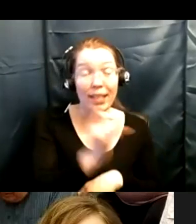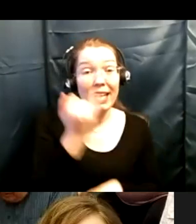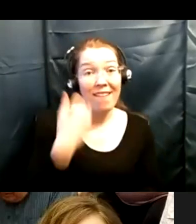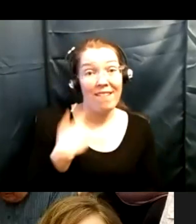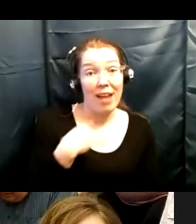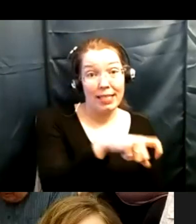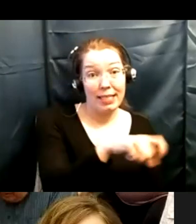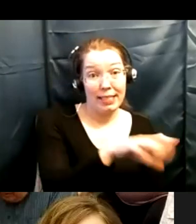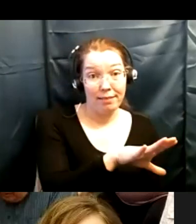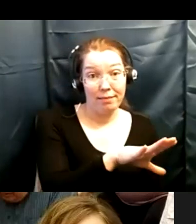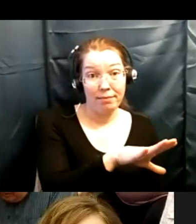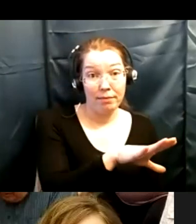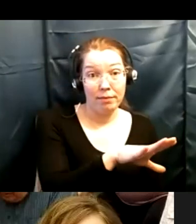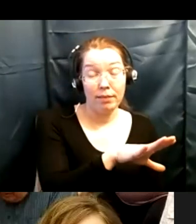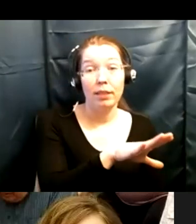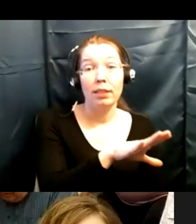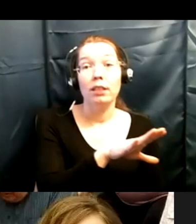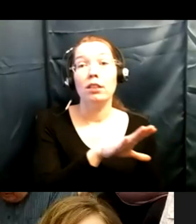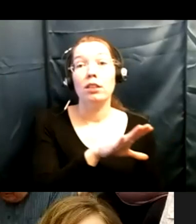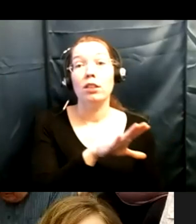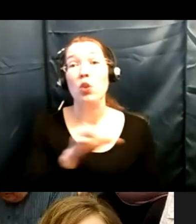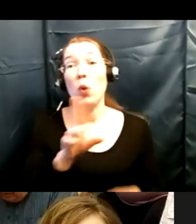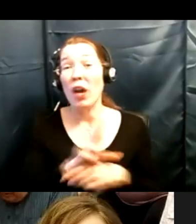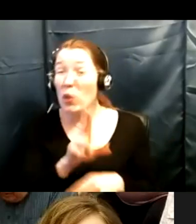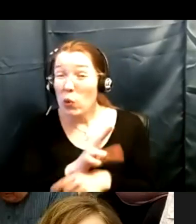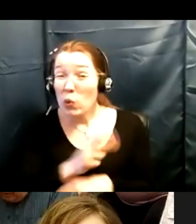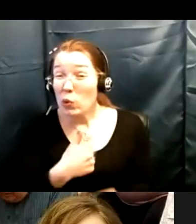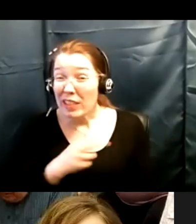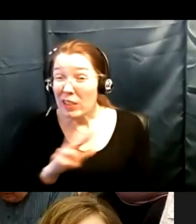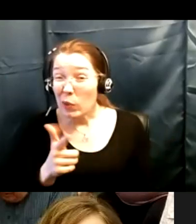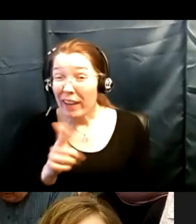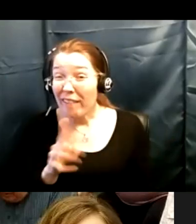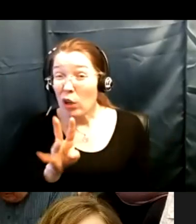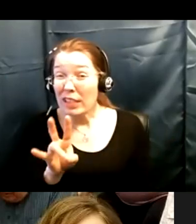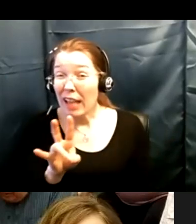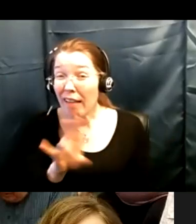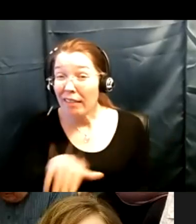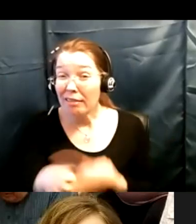it. Do I use it 24/7?